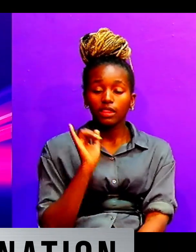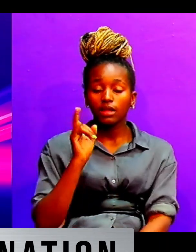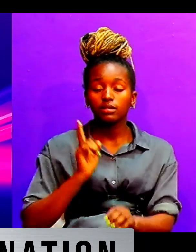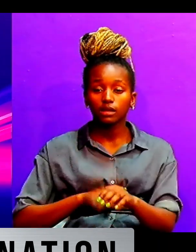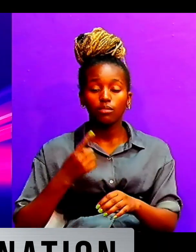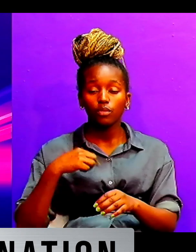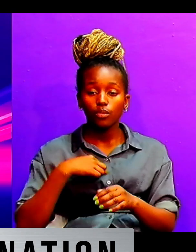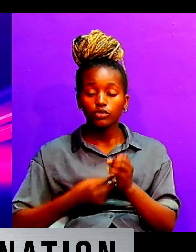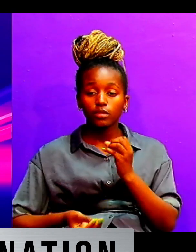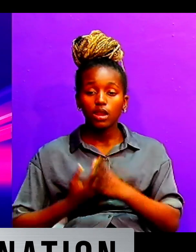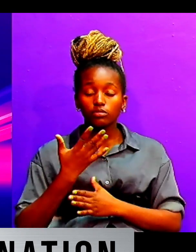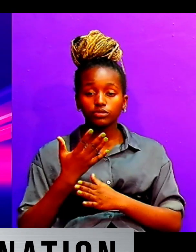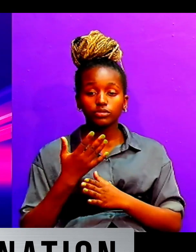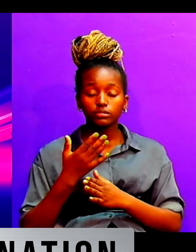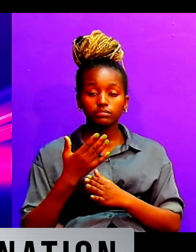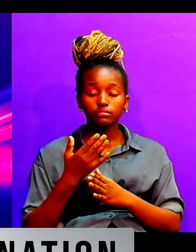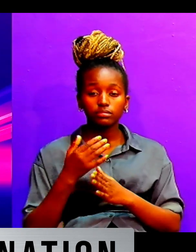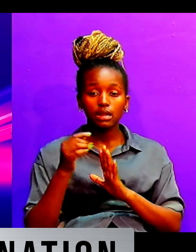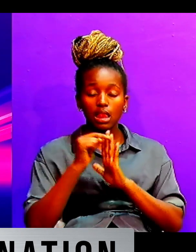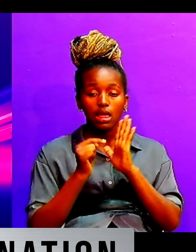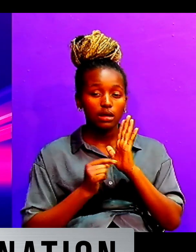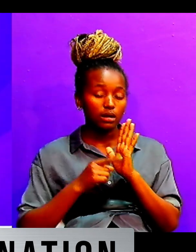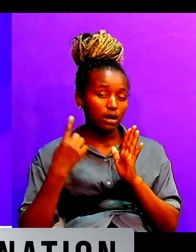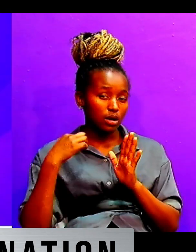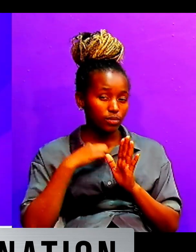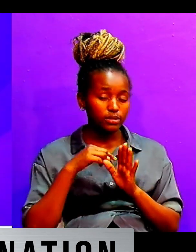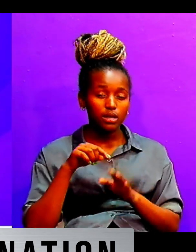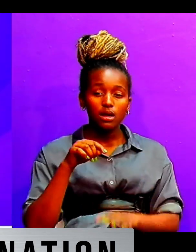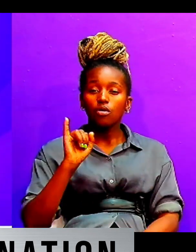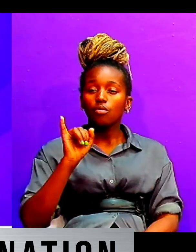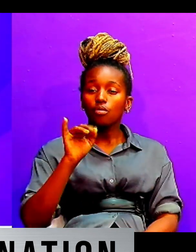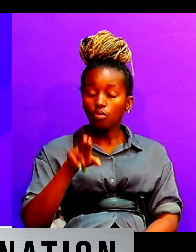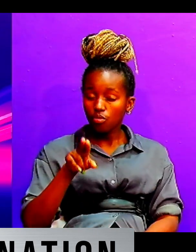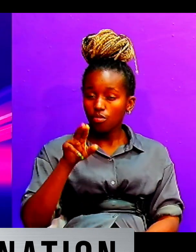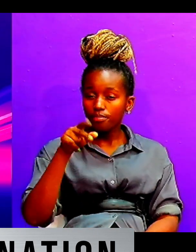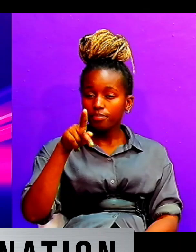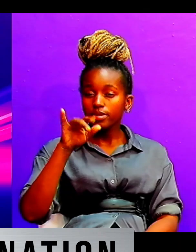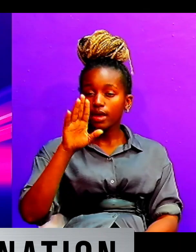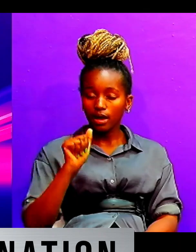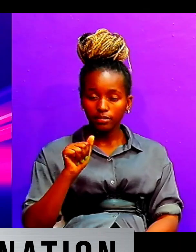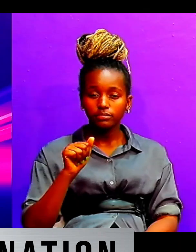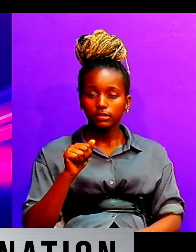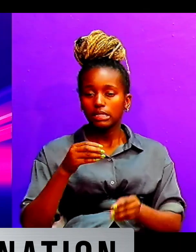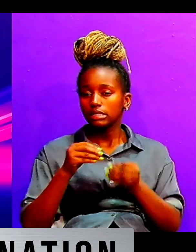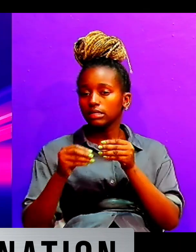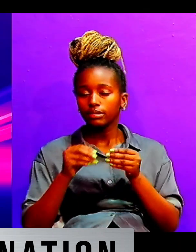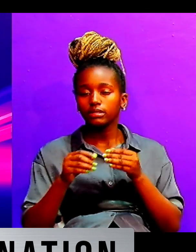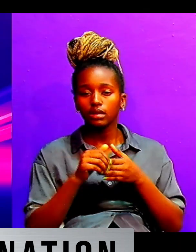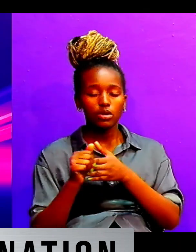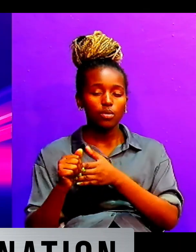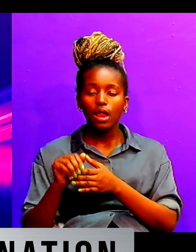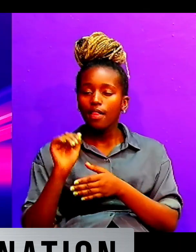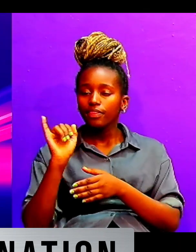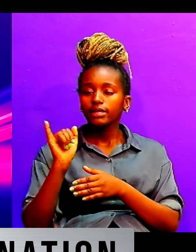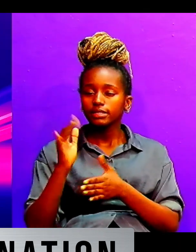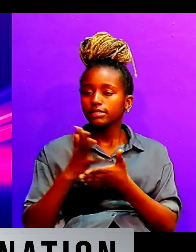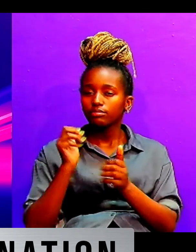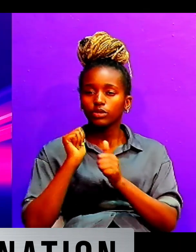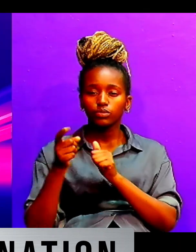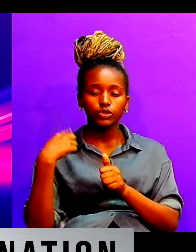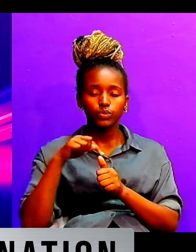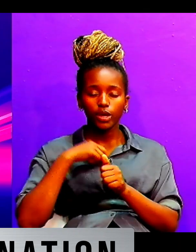our league, our UPIA Disability League. It is a structure that has been